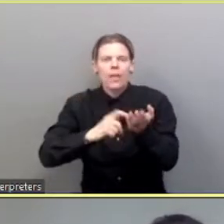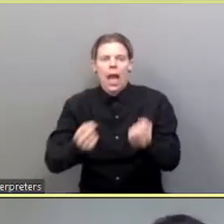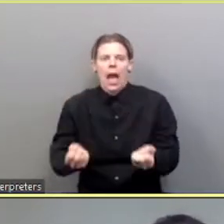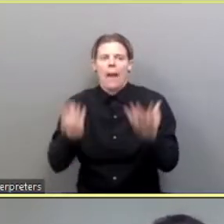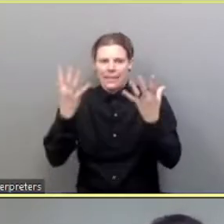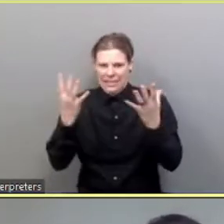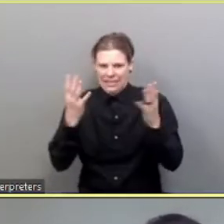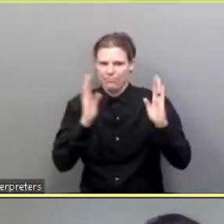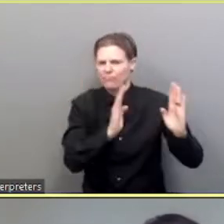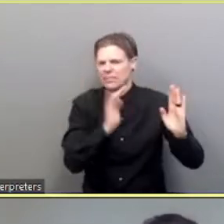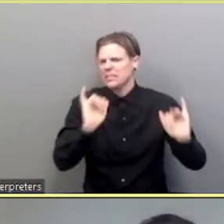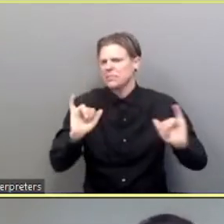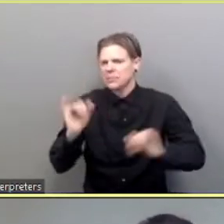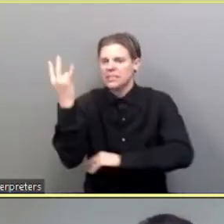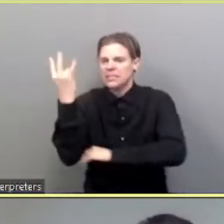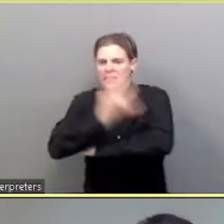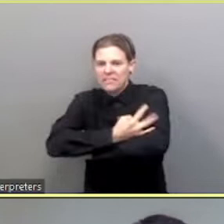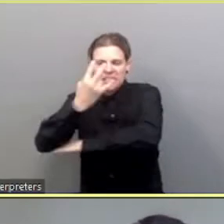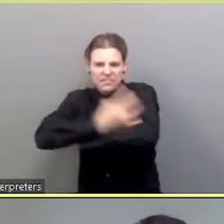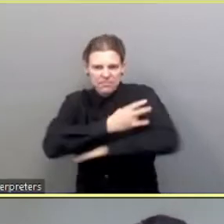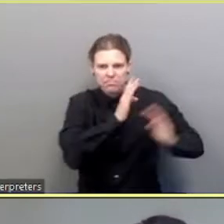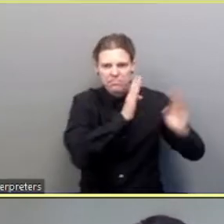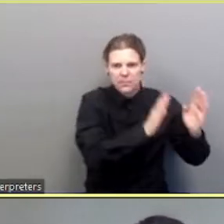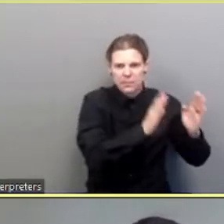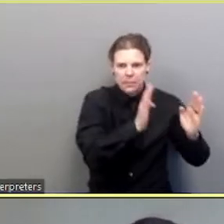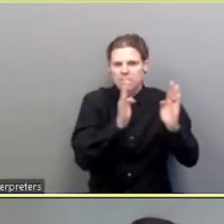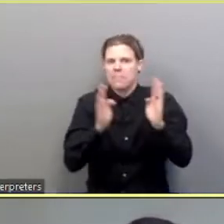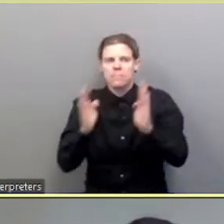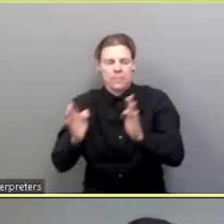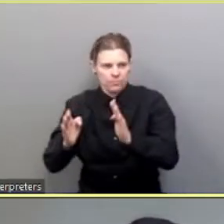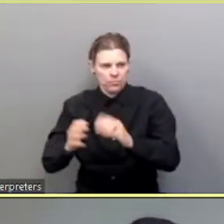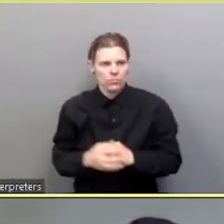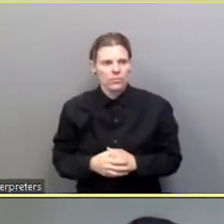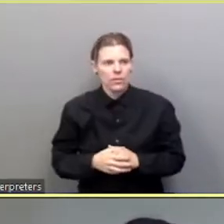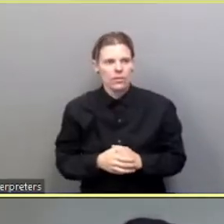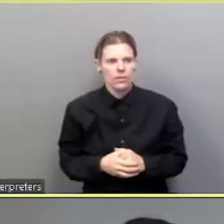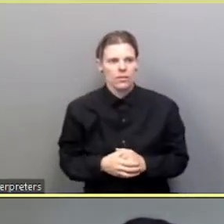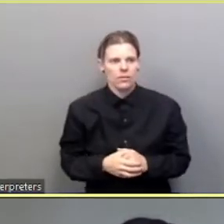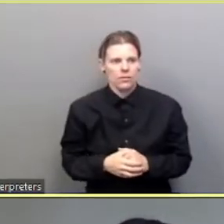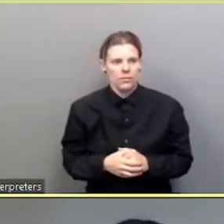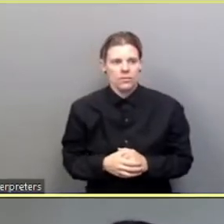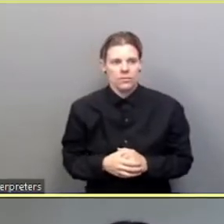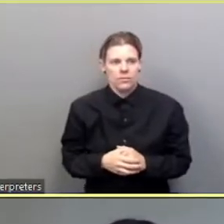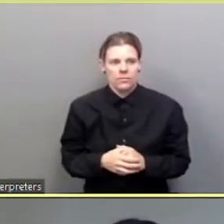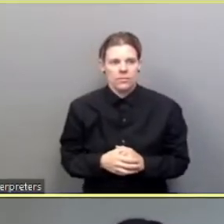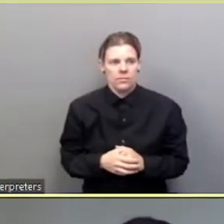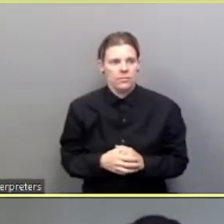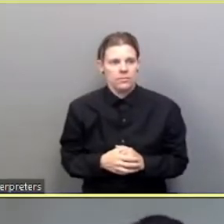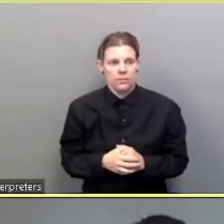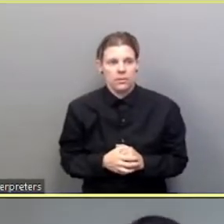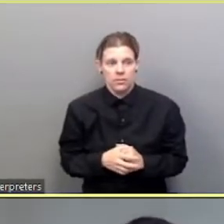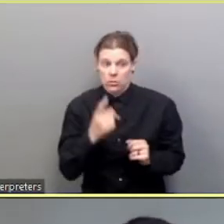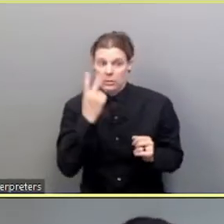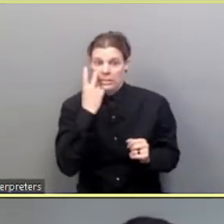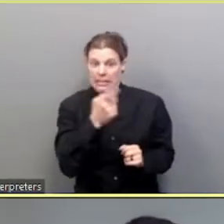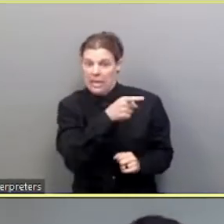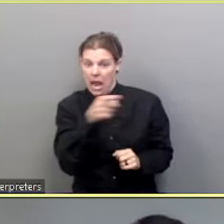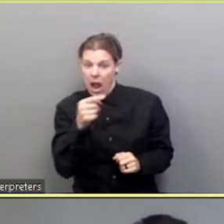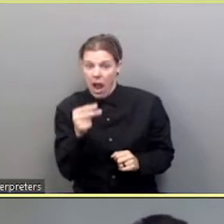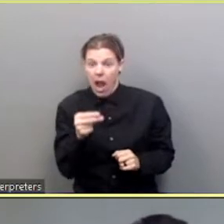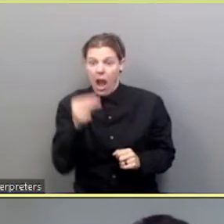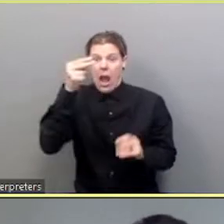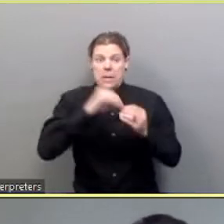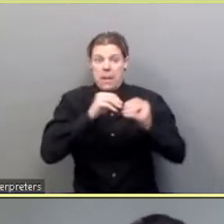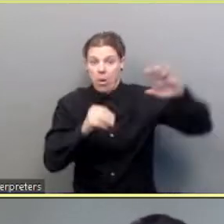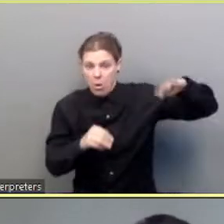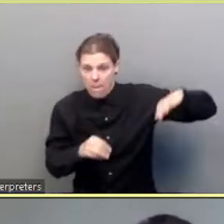over time, and you can see that we had a very high test positivity, or in other words, out of everyone that comes out and